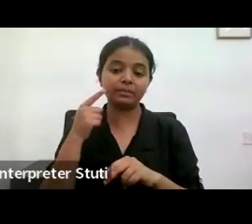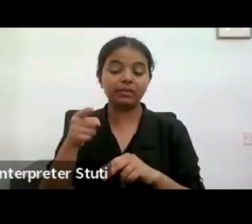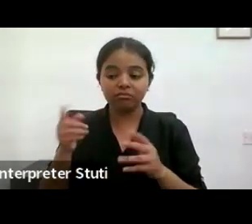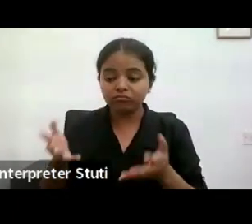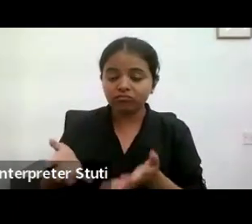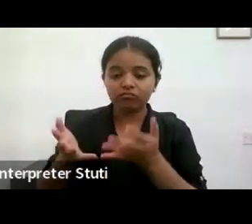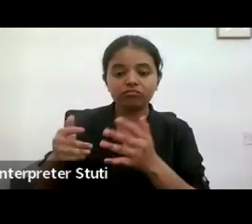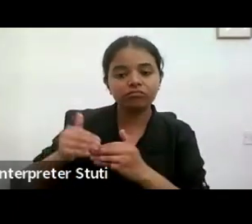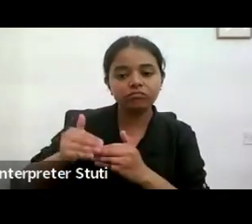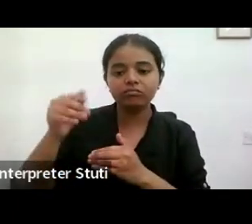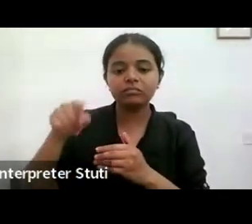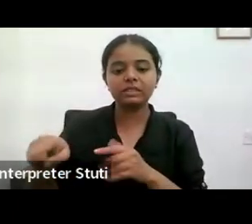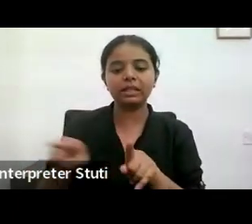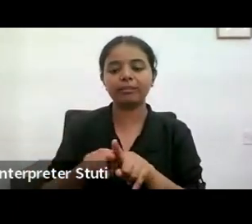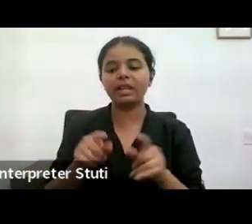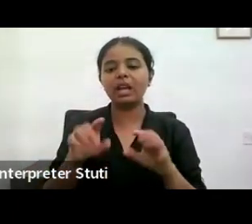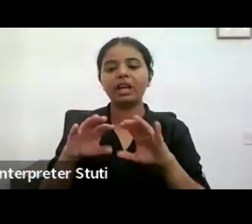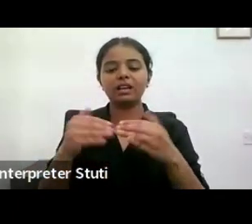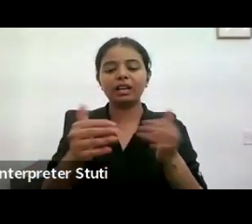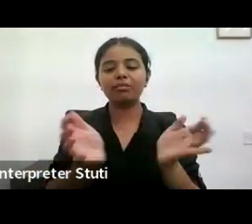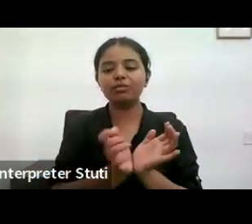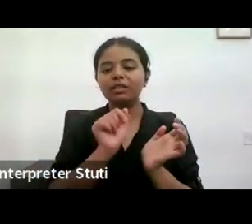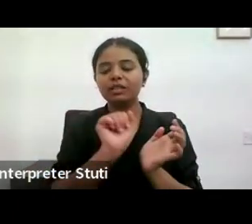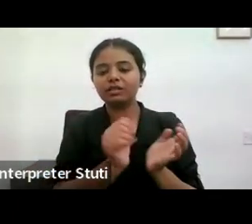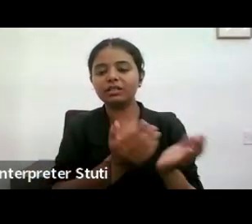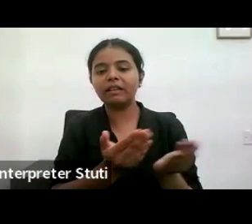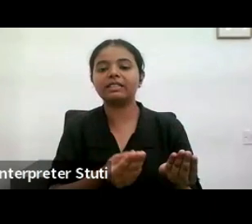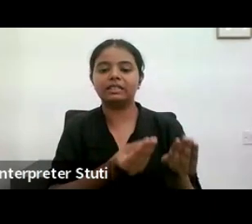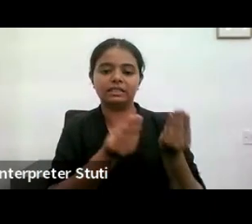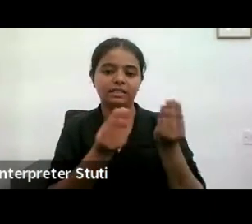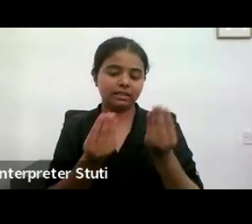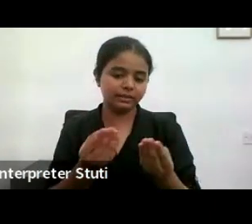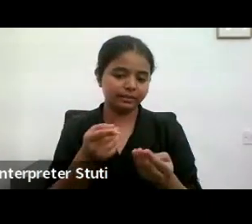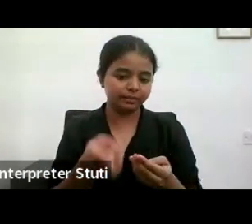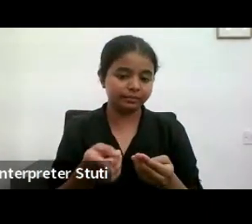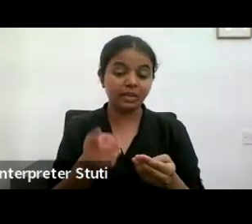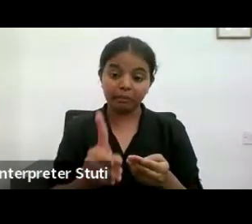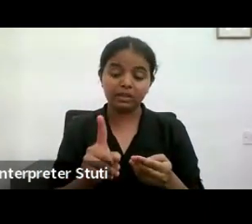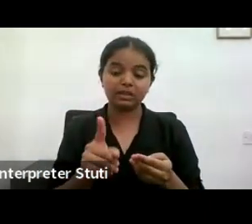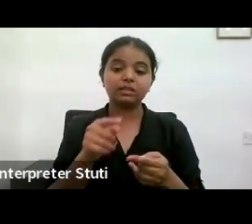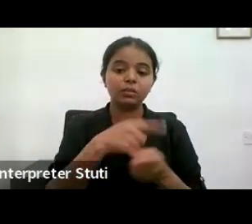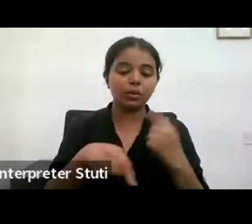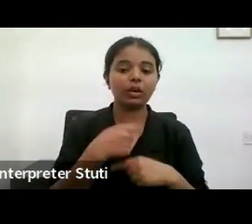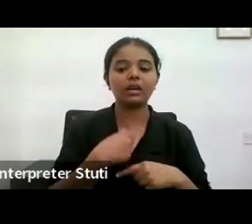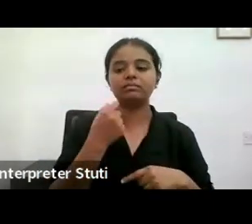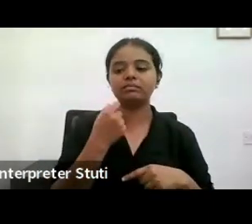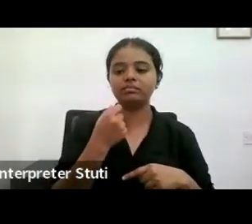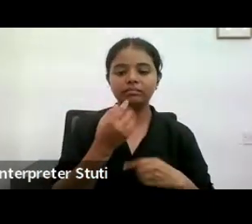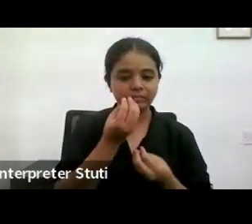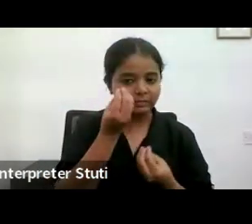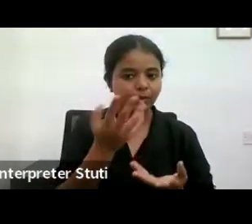of community services. Then we also need to help them really understand disability. We